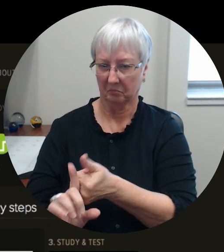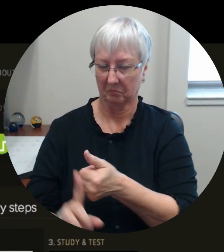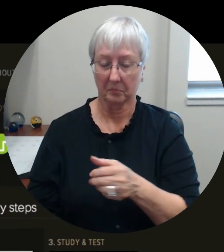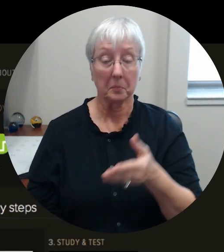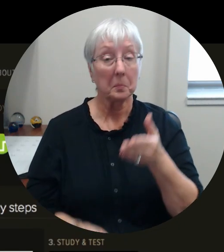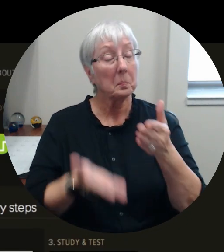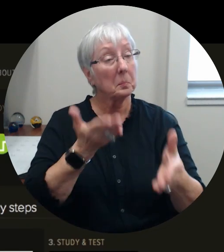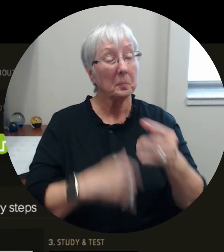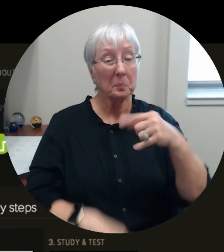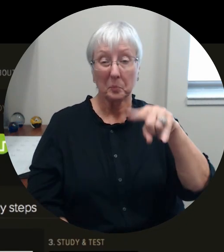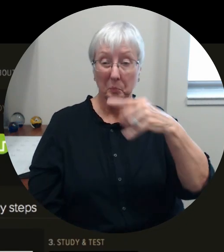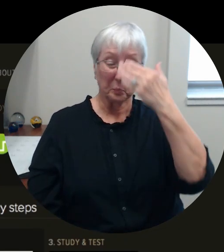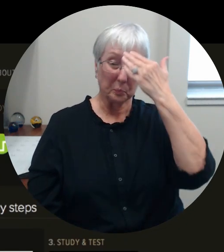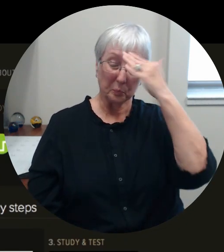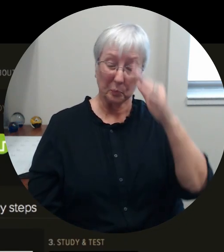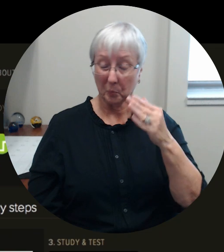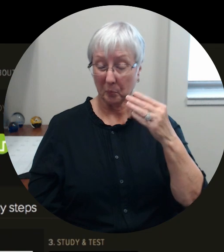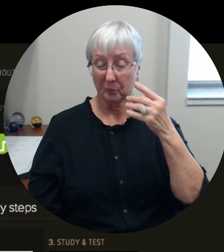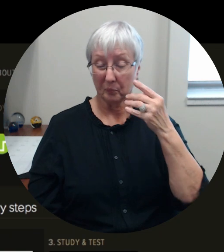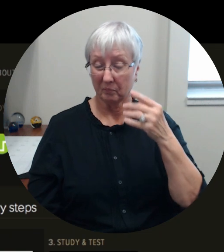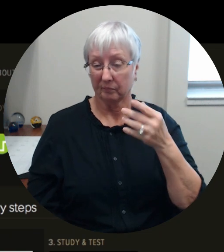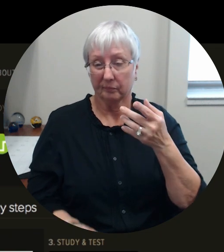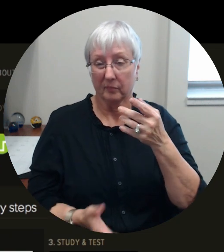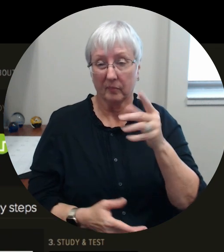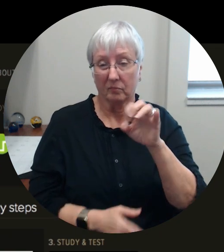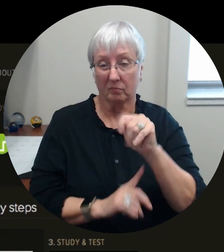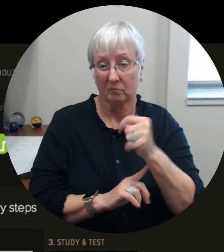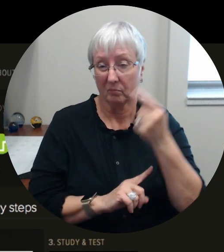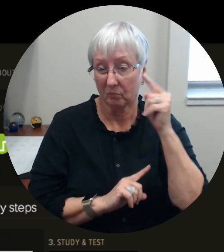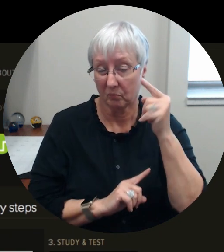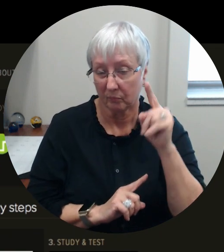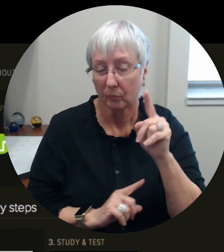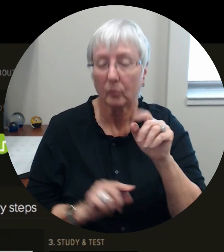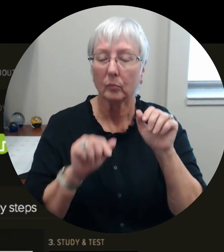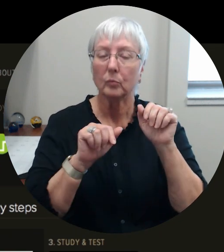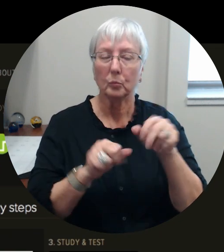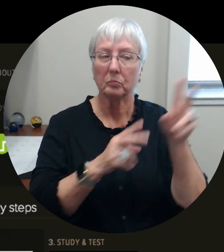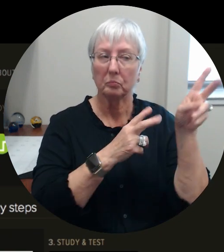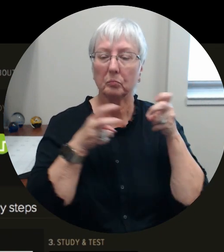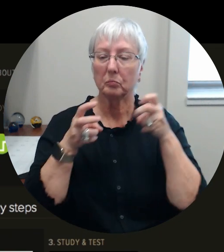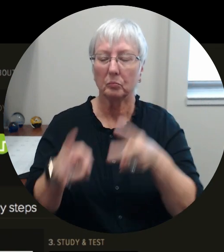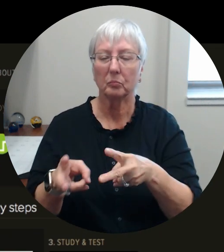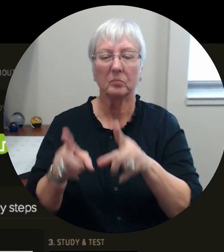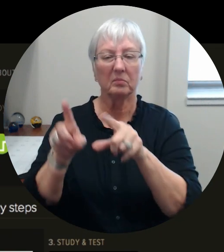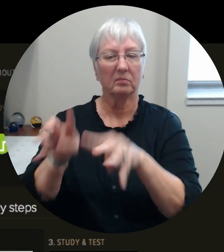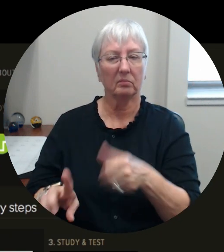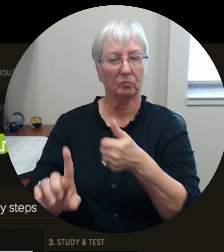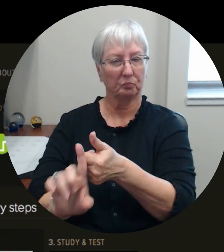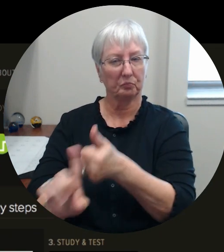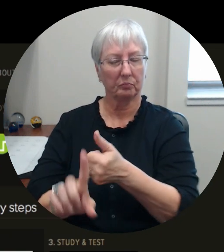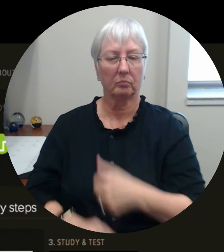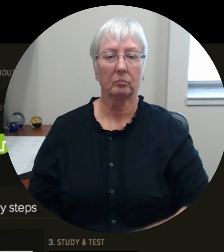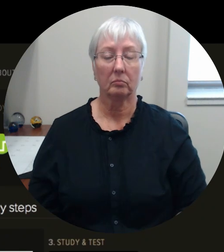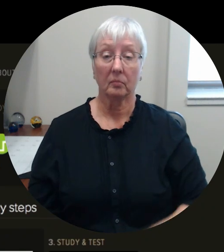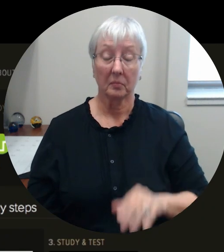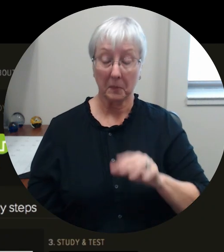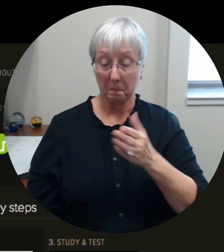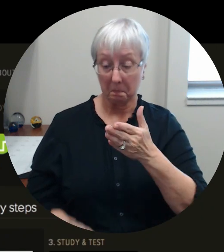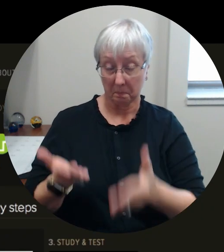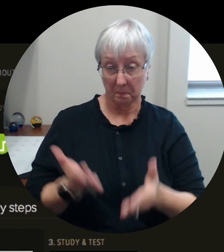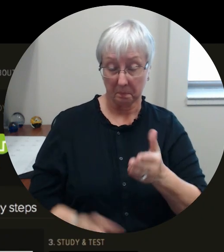font says it's a multi-purpose font, you can take these type specimen pages and test them in browsers yourself. If for some reason the font you're looking at